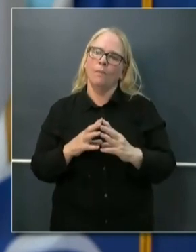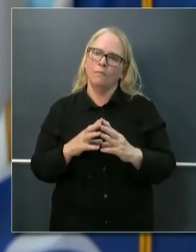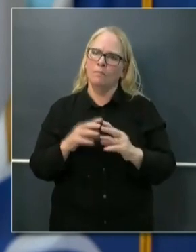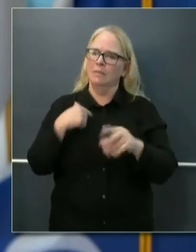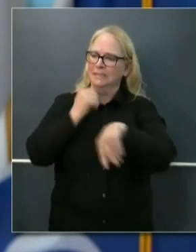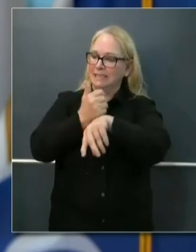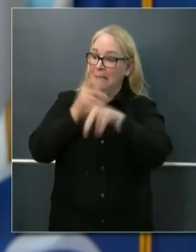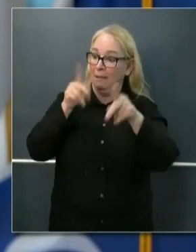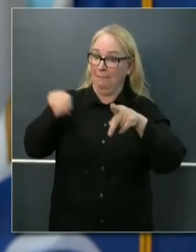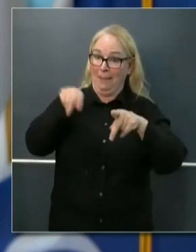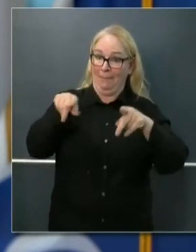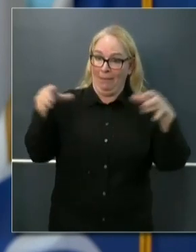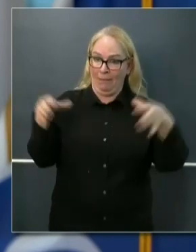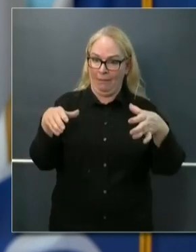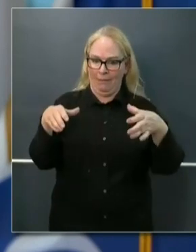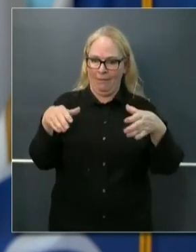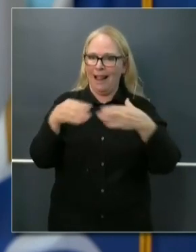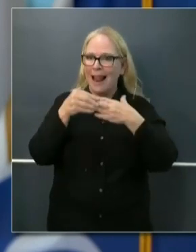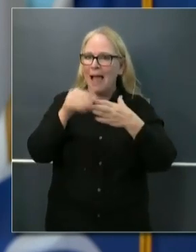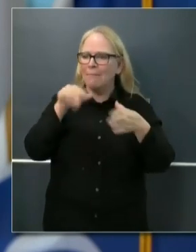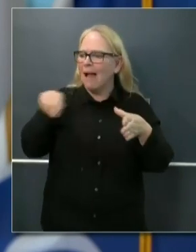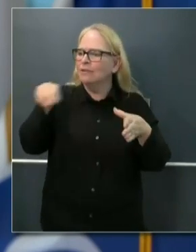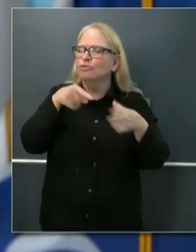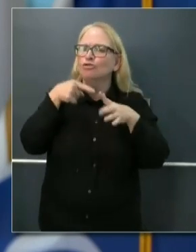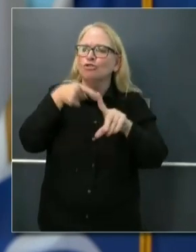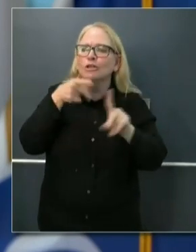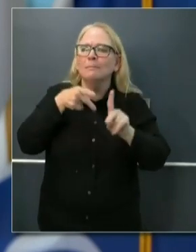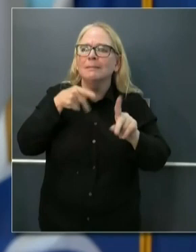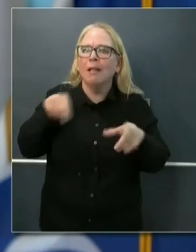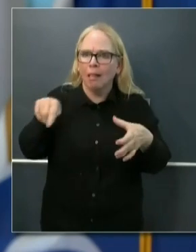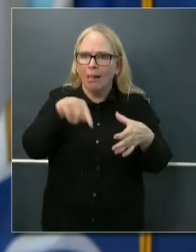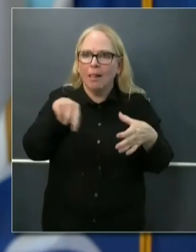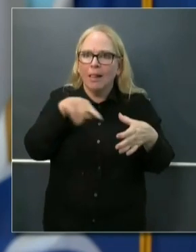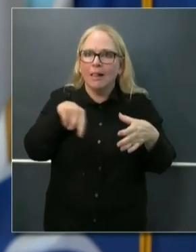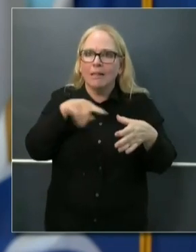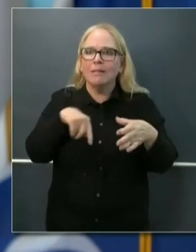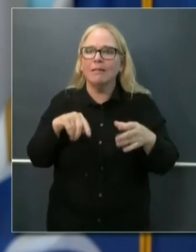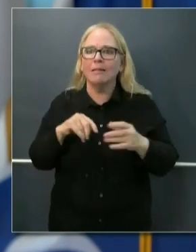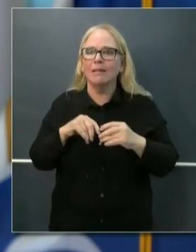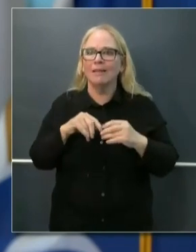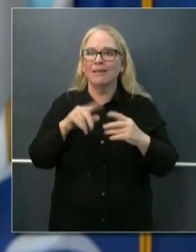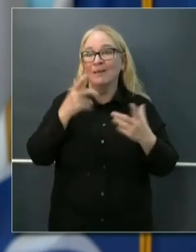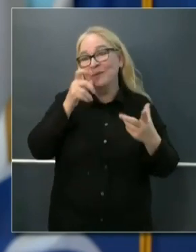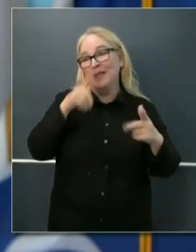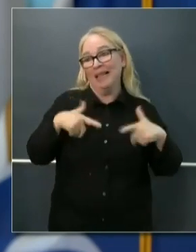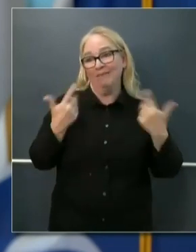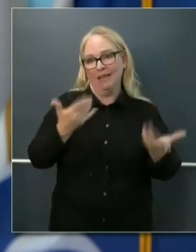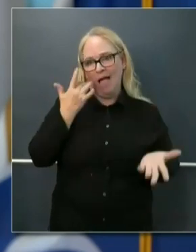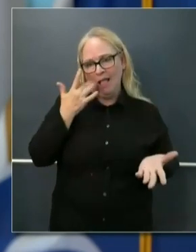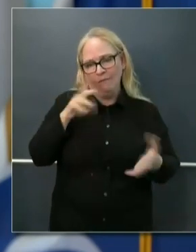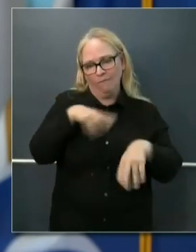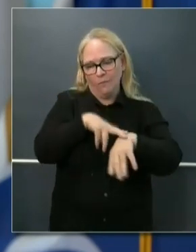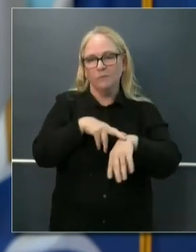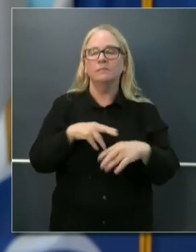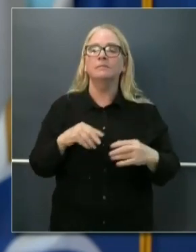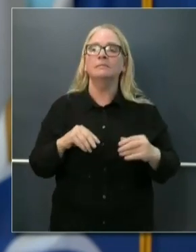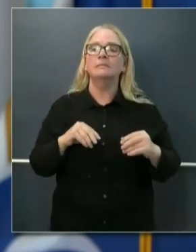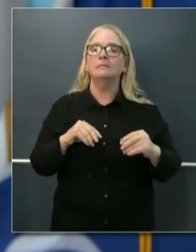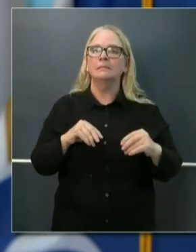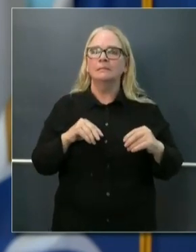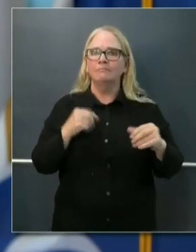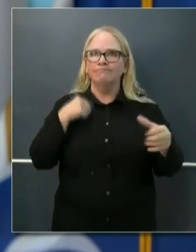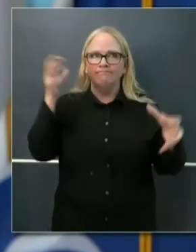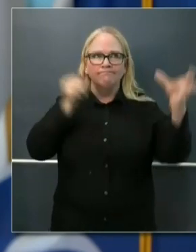the top people we could find in this space that happen to reside in this state, but some of the top in the country,